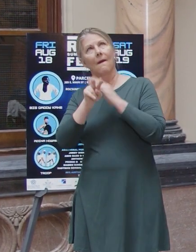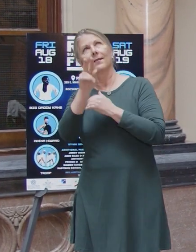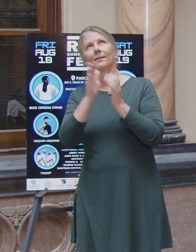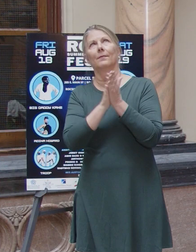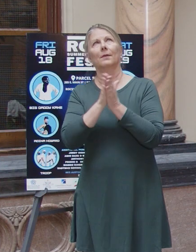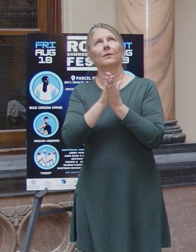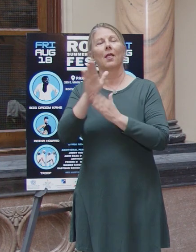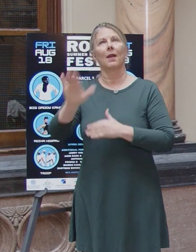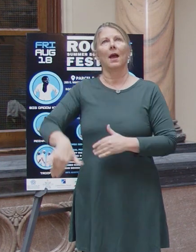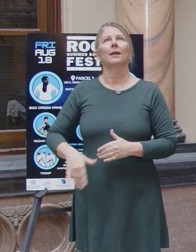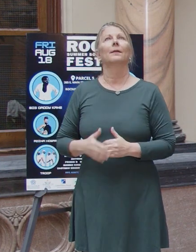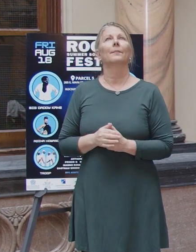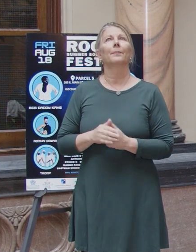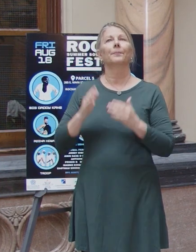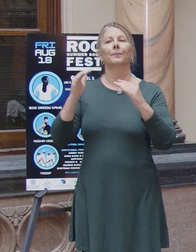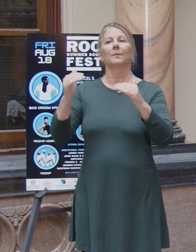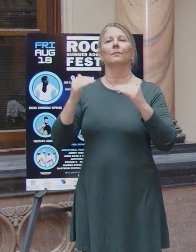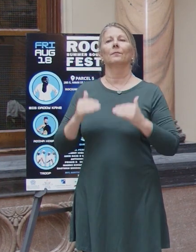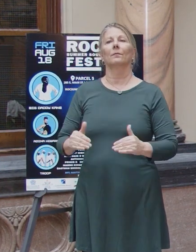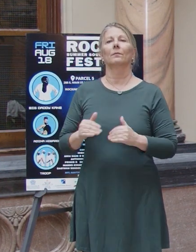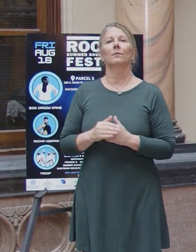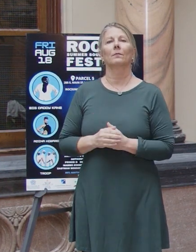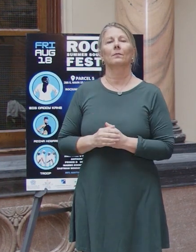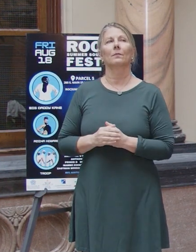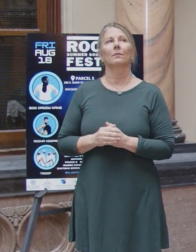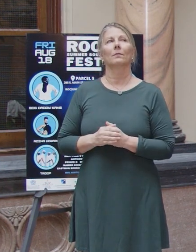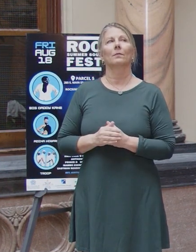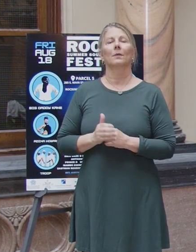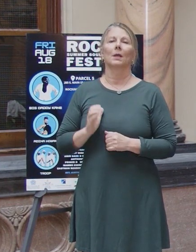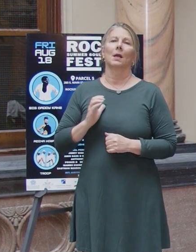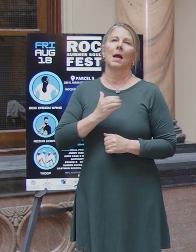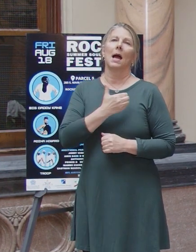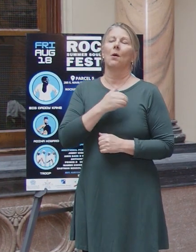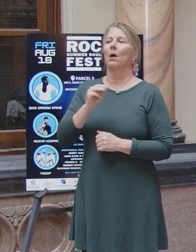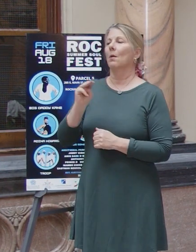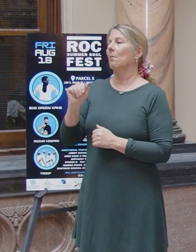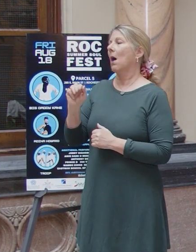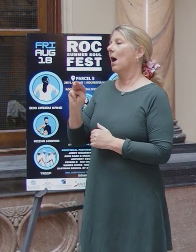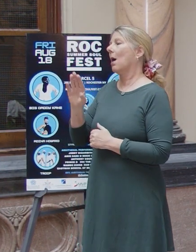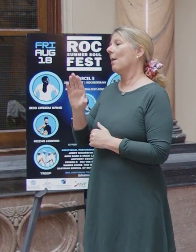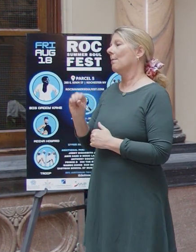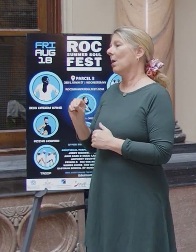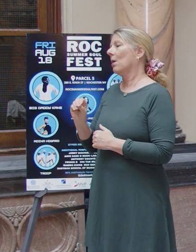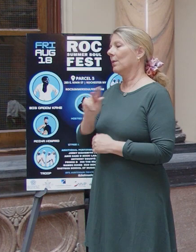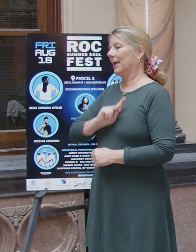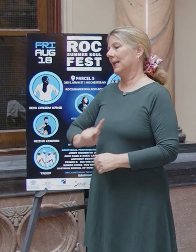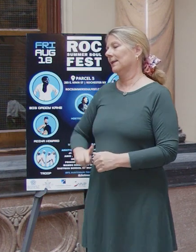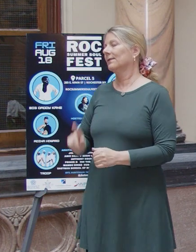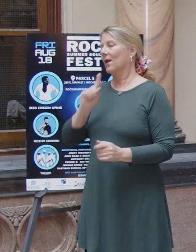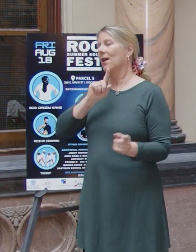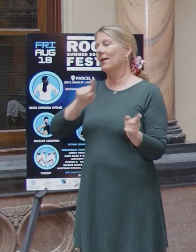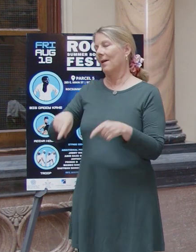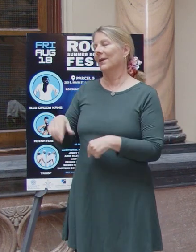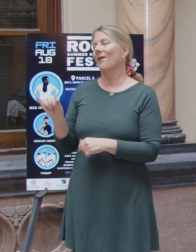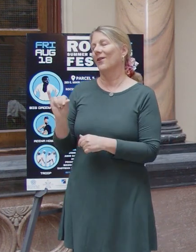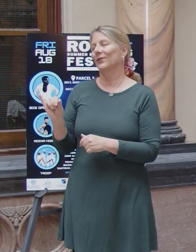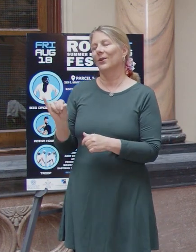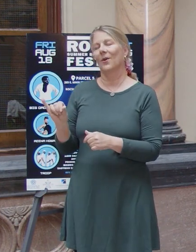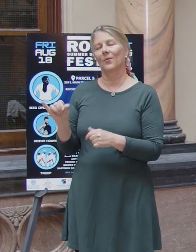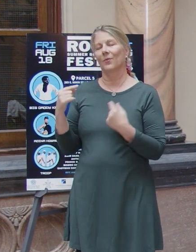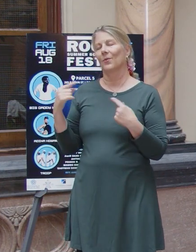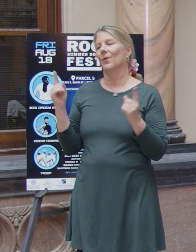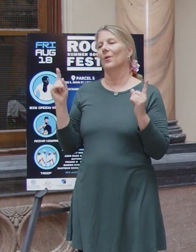along with our legendary Mambo Kings, are coming out as well. And then